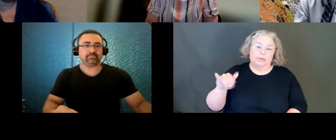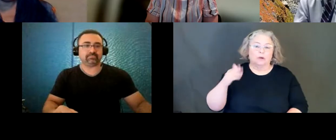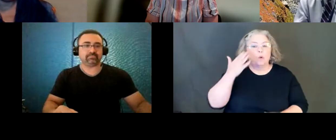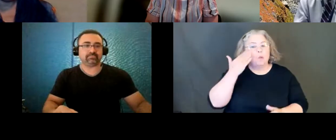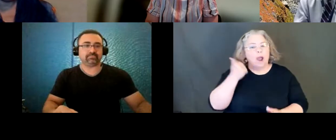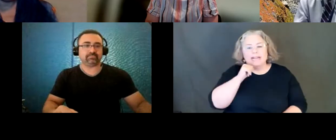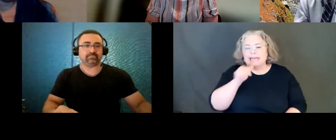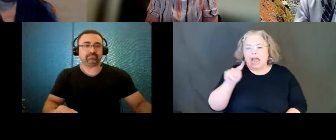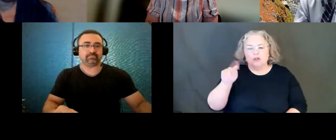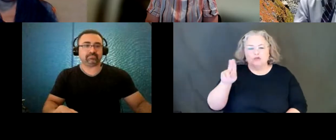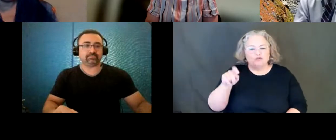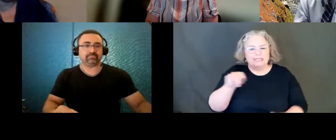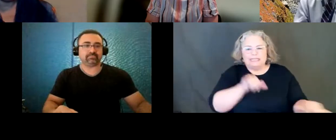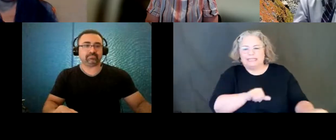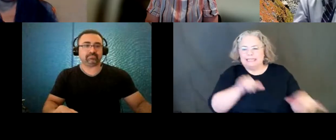as the vaccine.